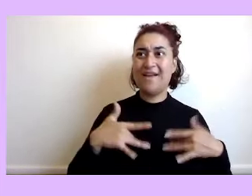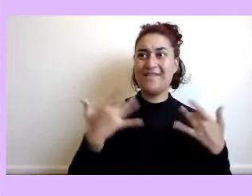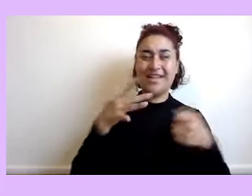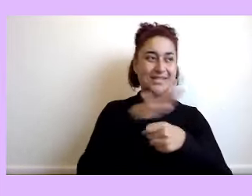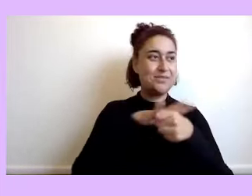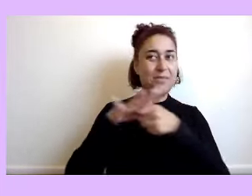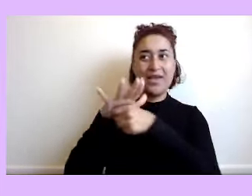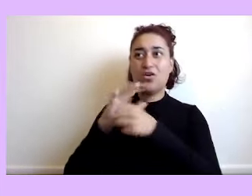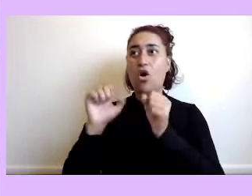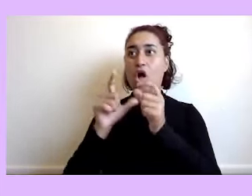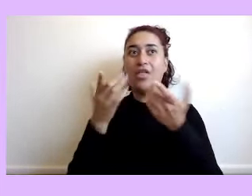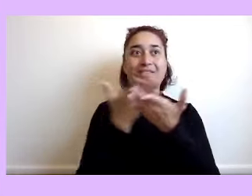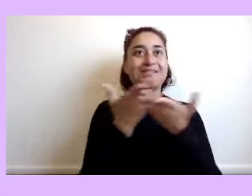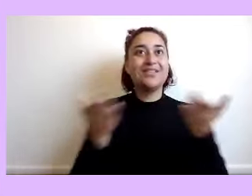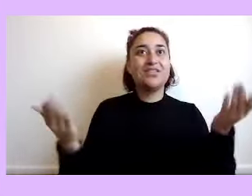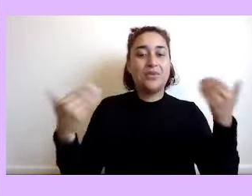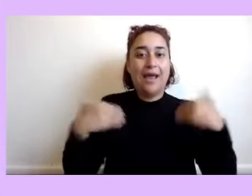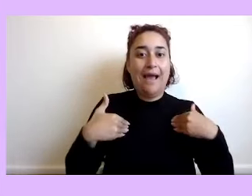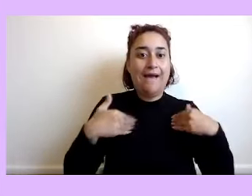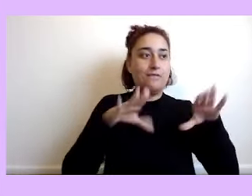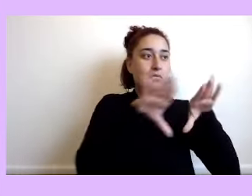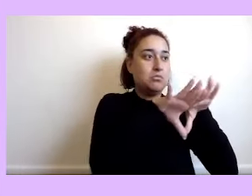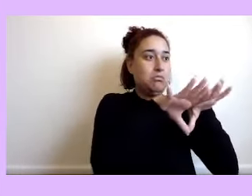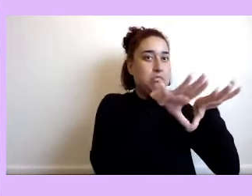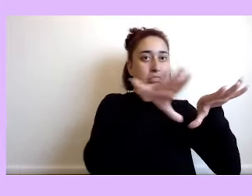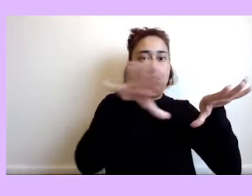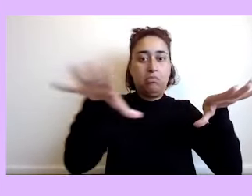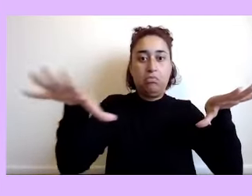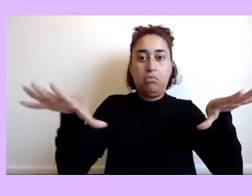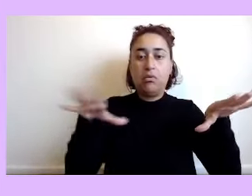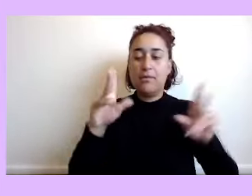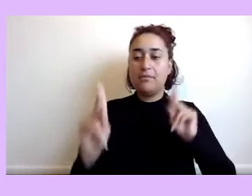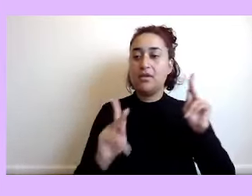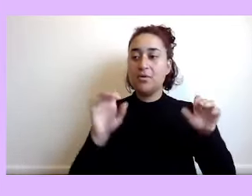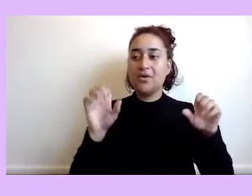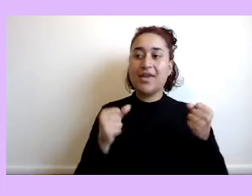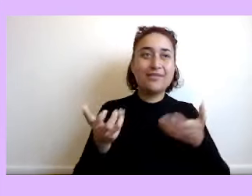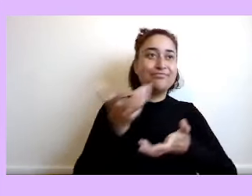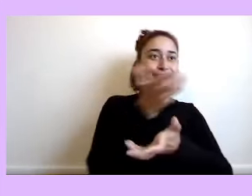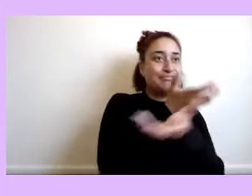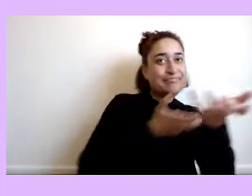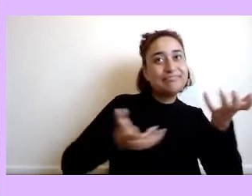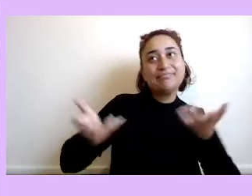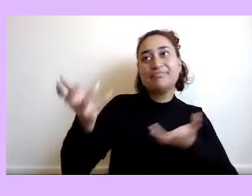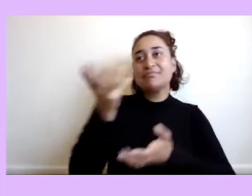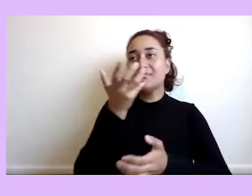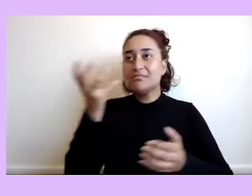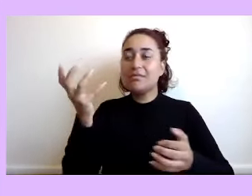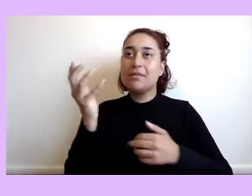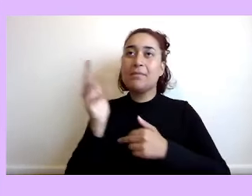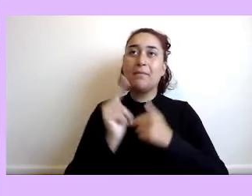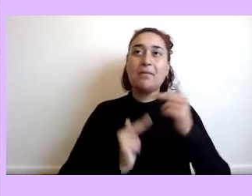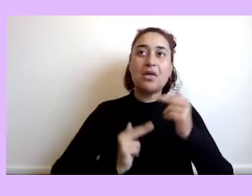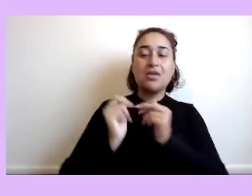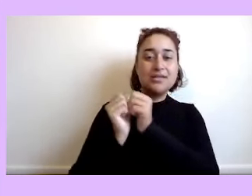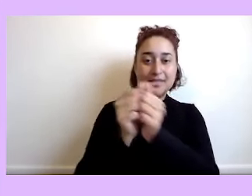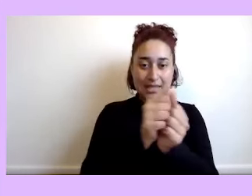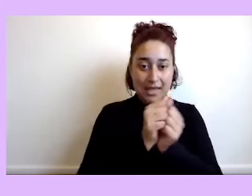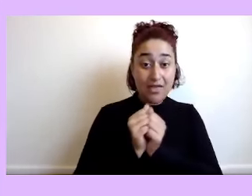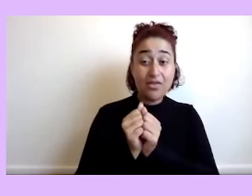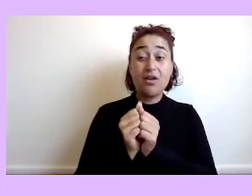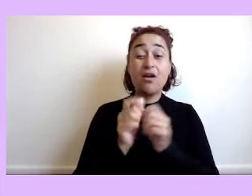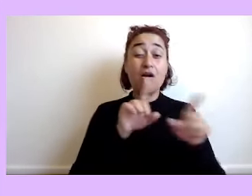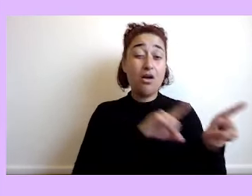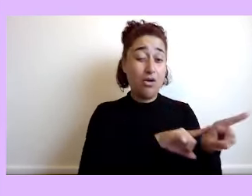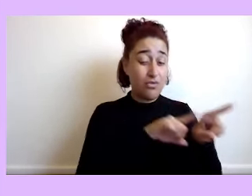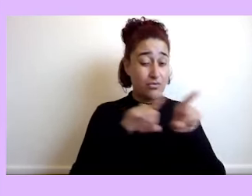be housed where people can coexist, barter, build together, and be able